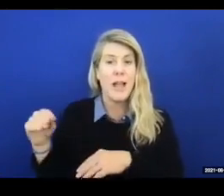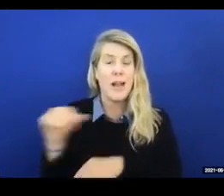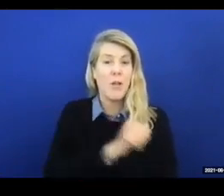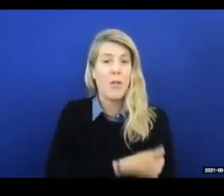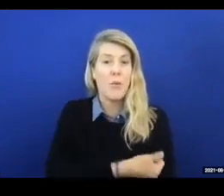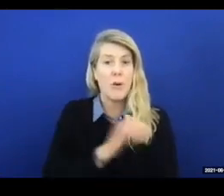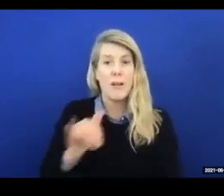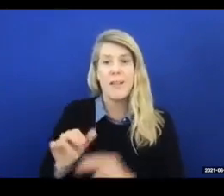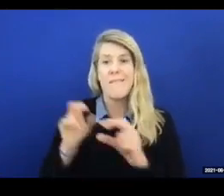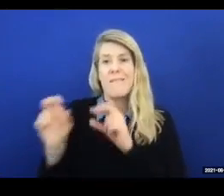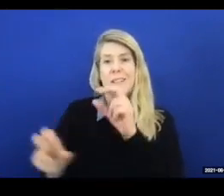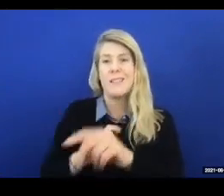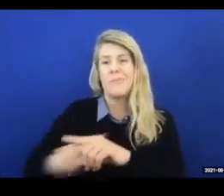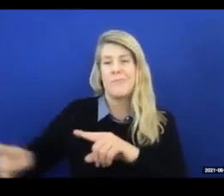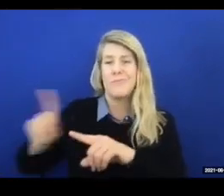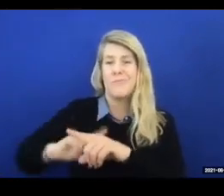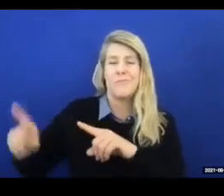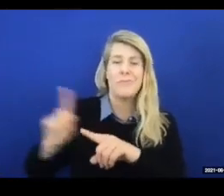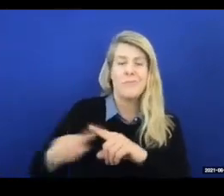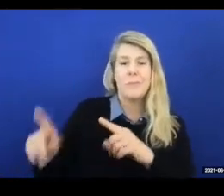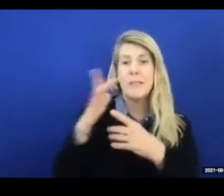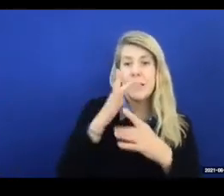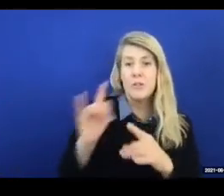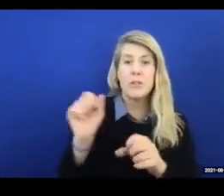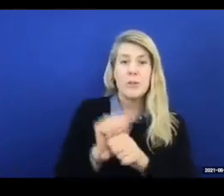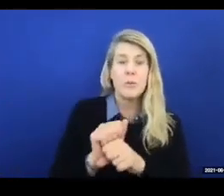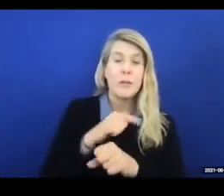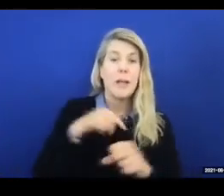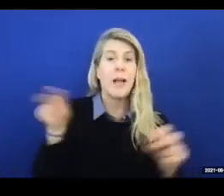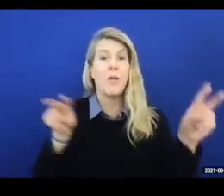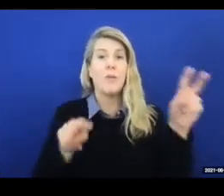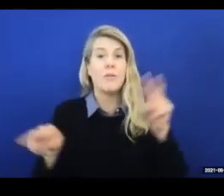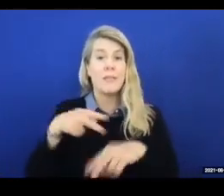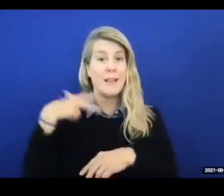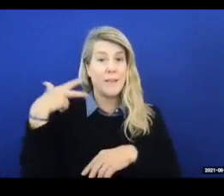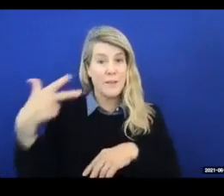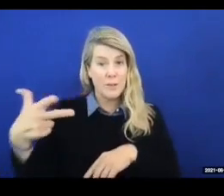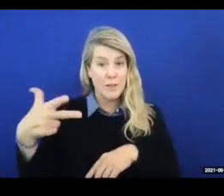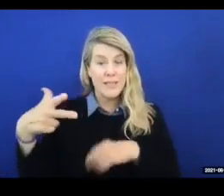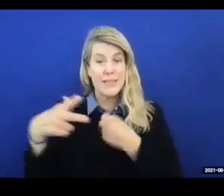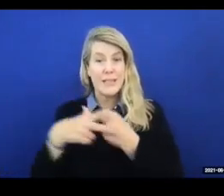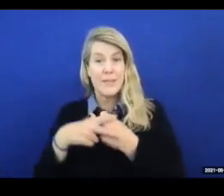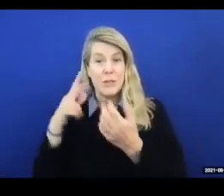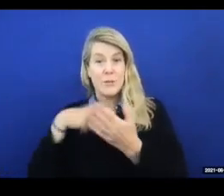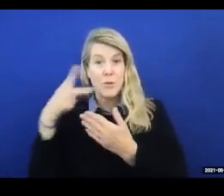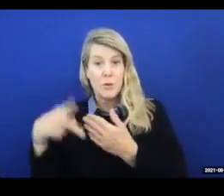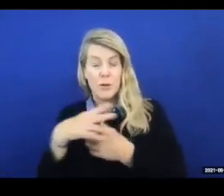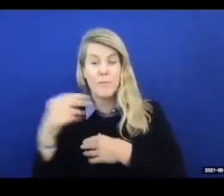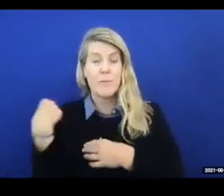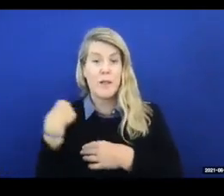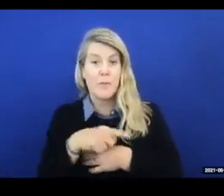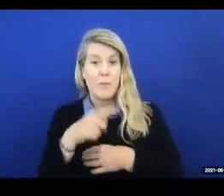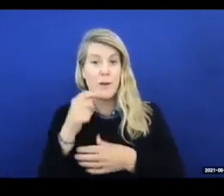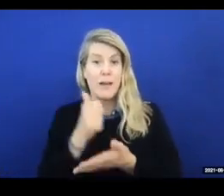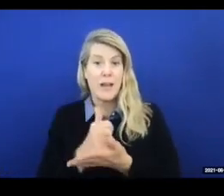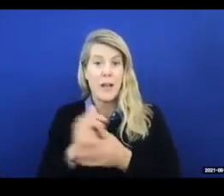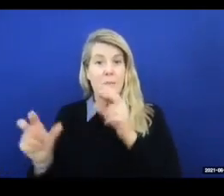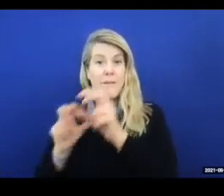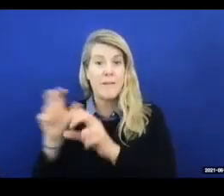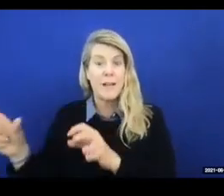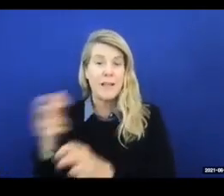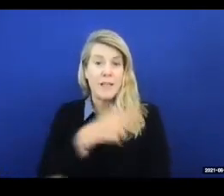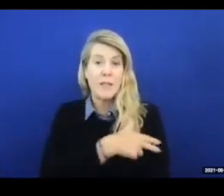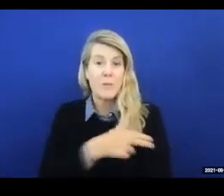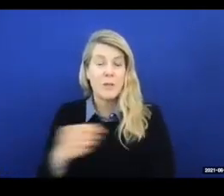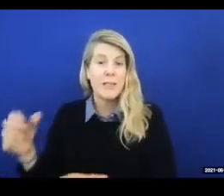funds all kinds of interesting work. I oversee 3 savings programs, and we help finance hospitals and